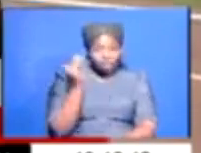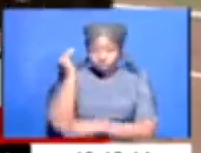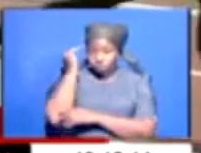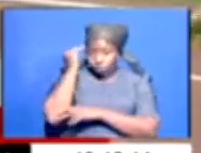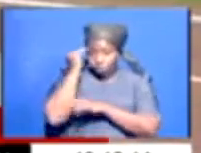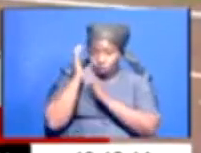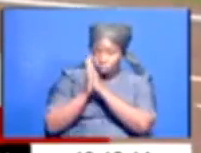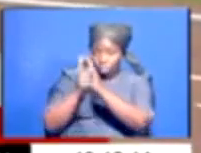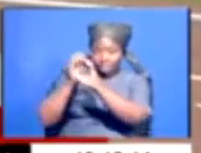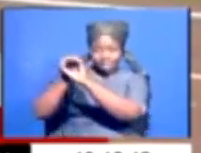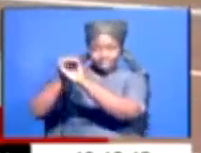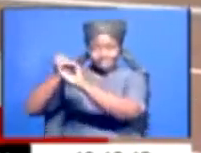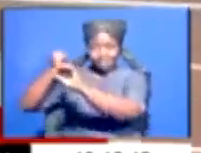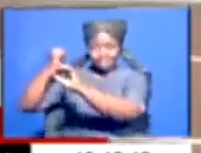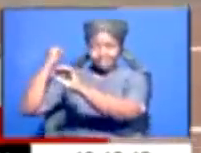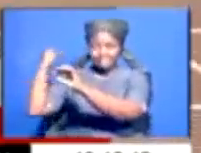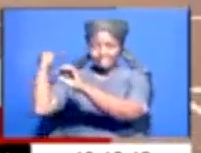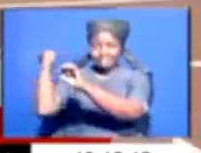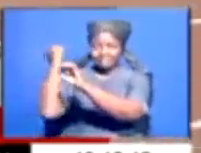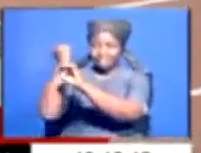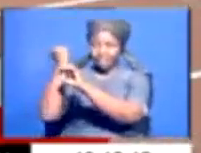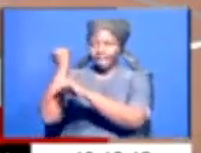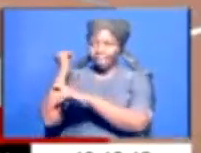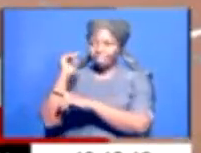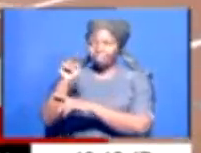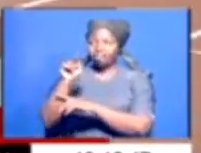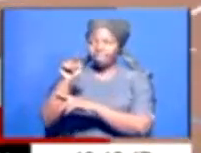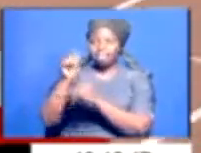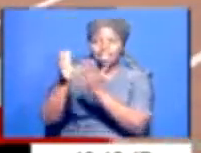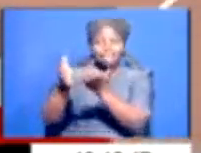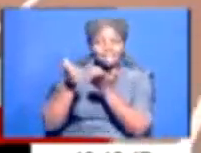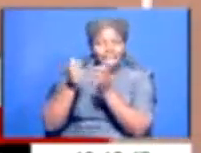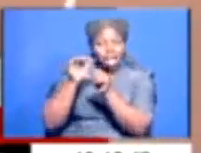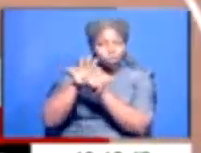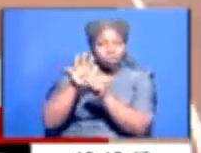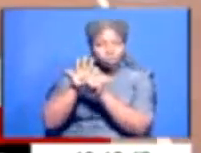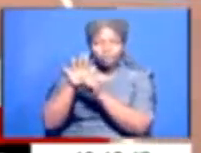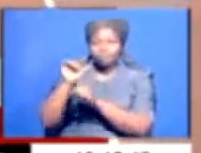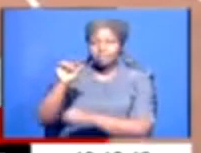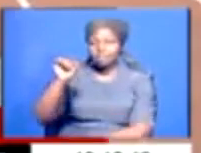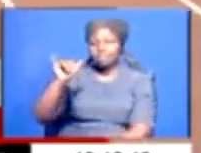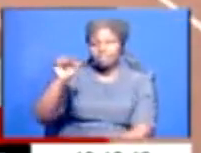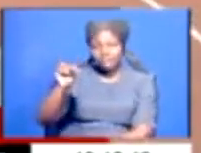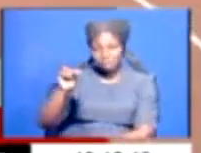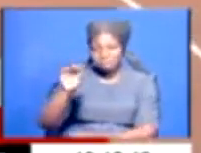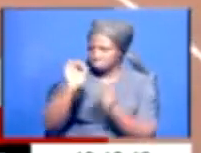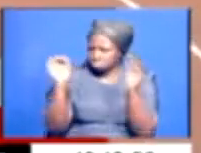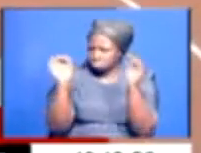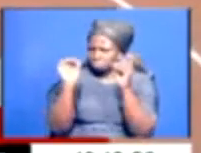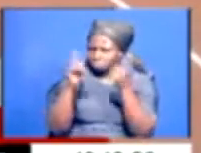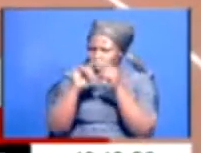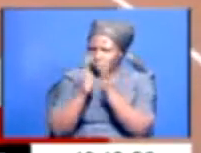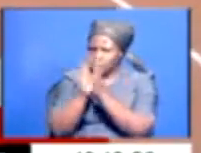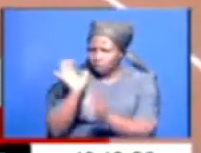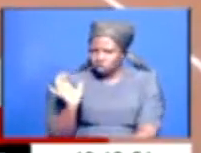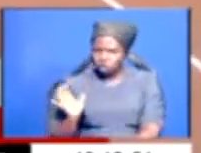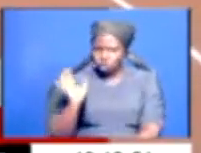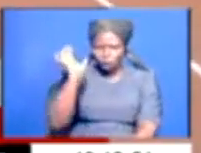it doesn't need a lot of gym, mm-hmm. but with the shot put, you'll need a lot of